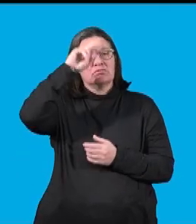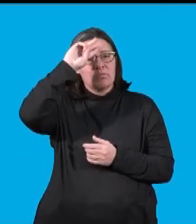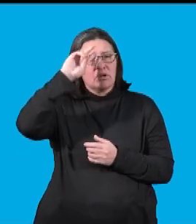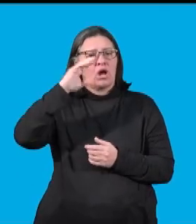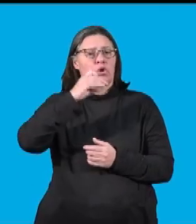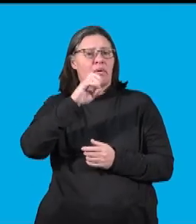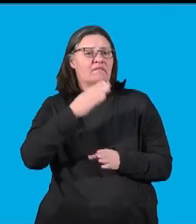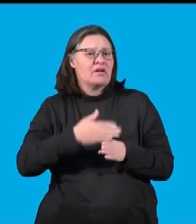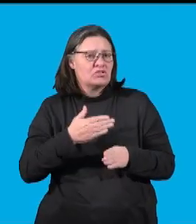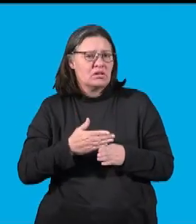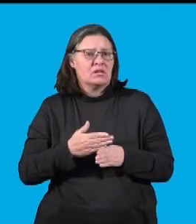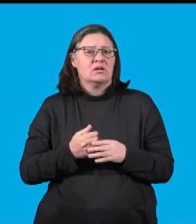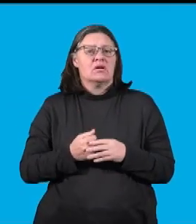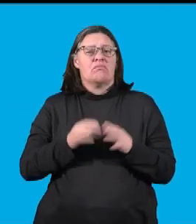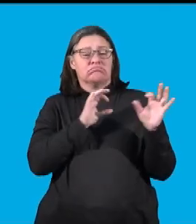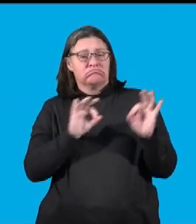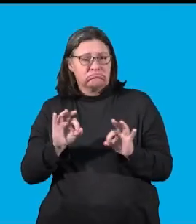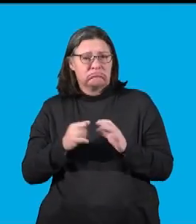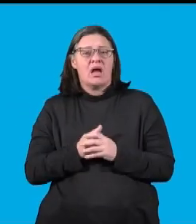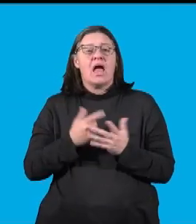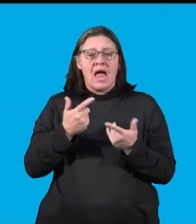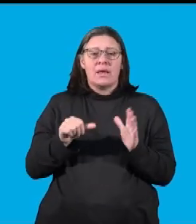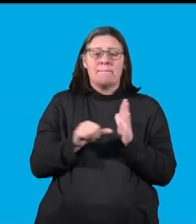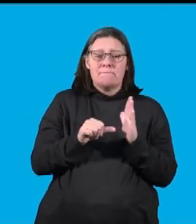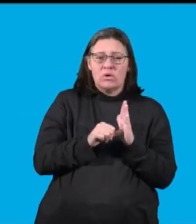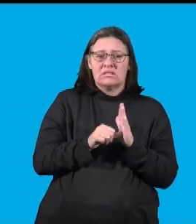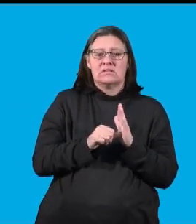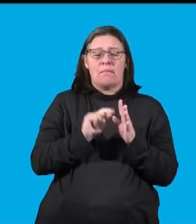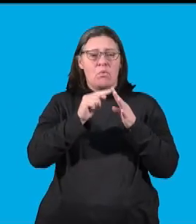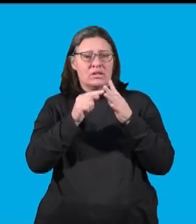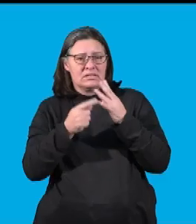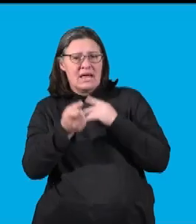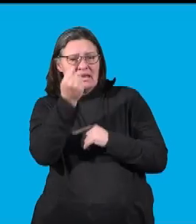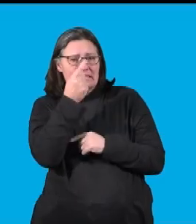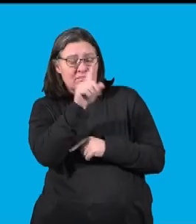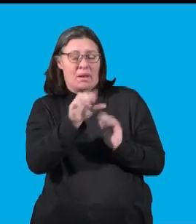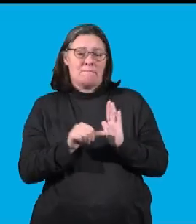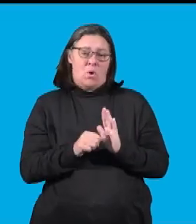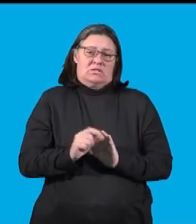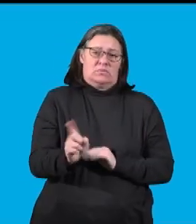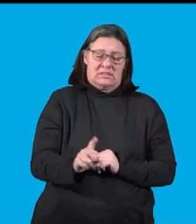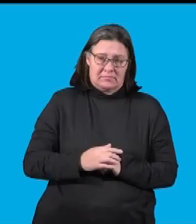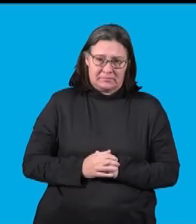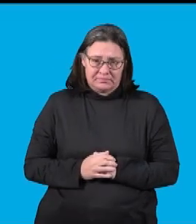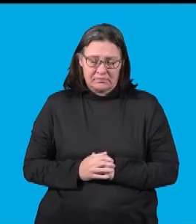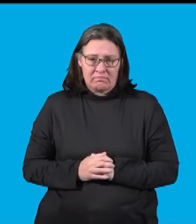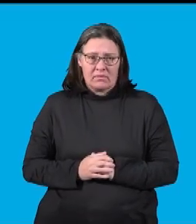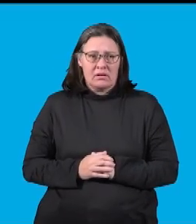at interpreting cubic functions correctly and including key points and understanding their